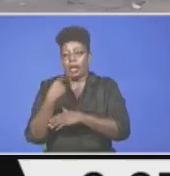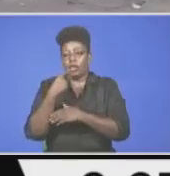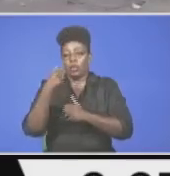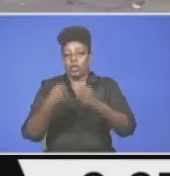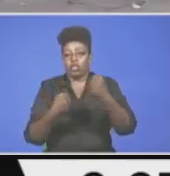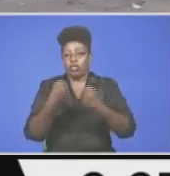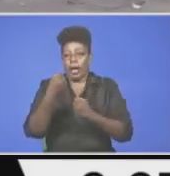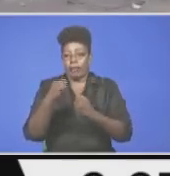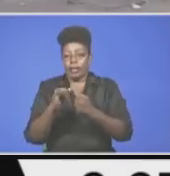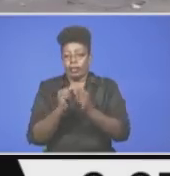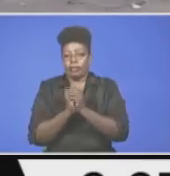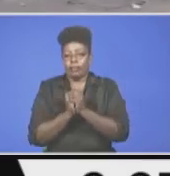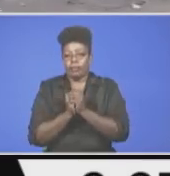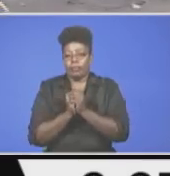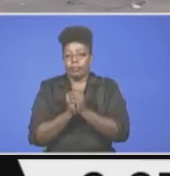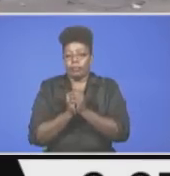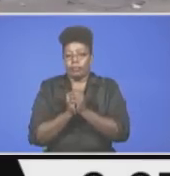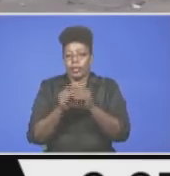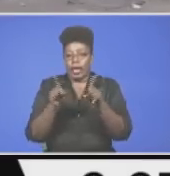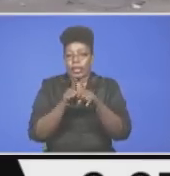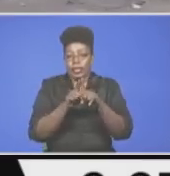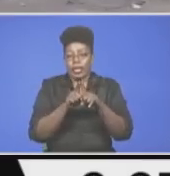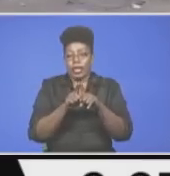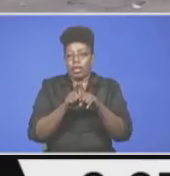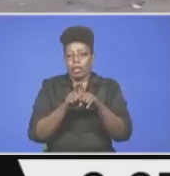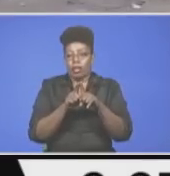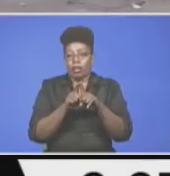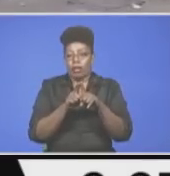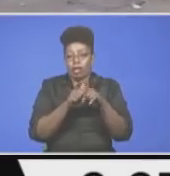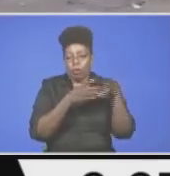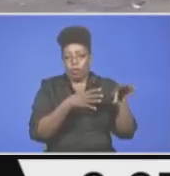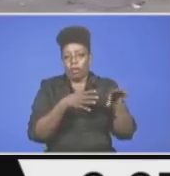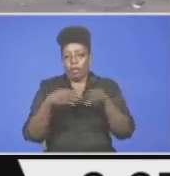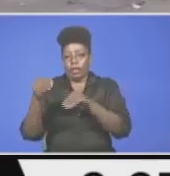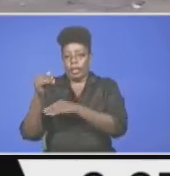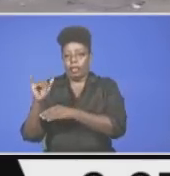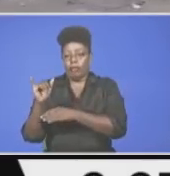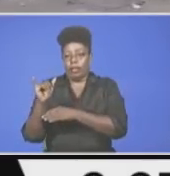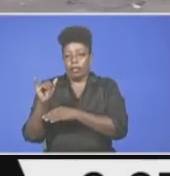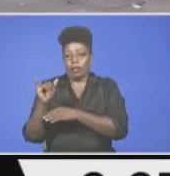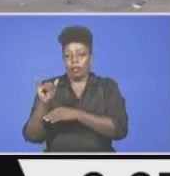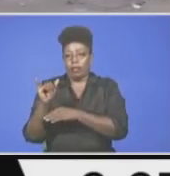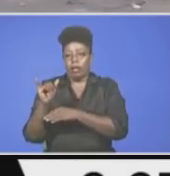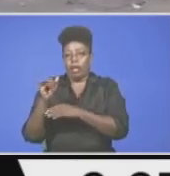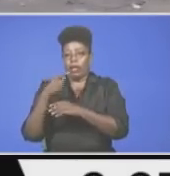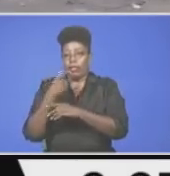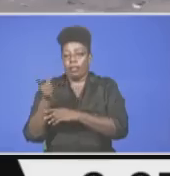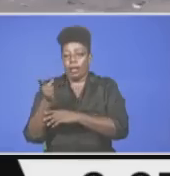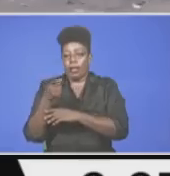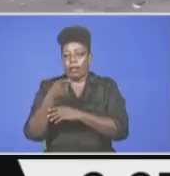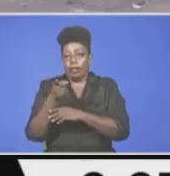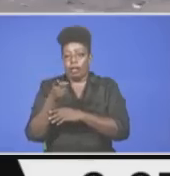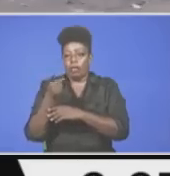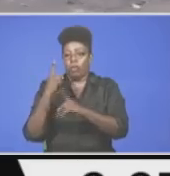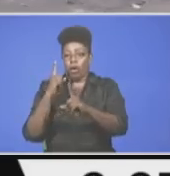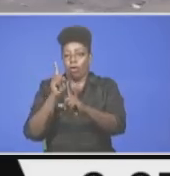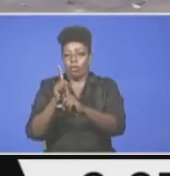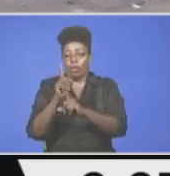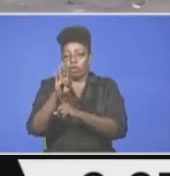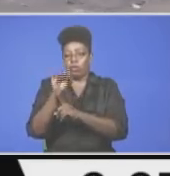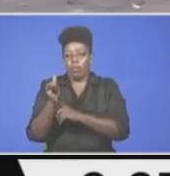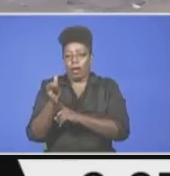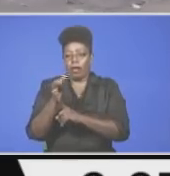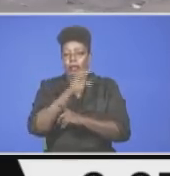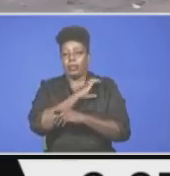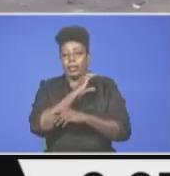driving, and as they were about to make their escape, they were approached by law enforcement officers from